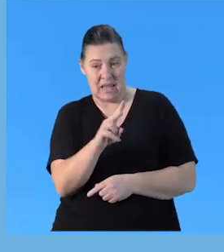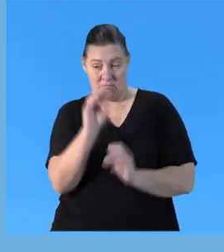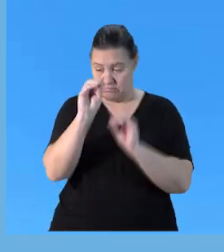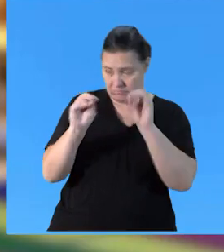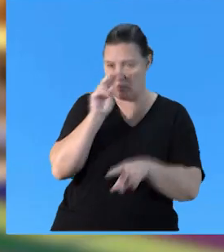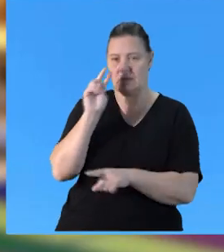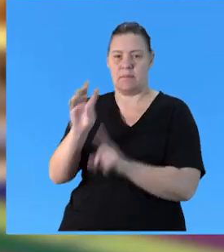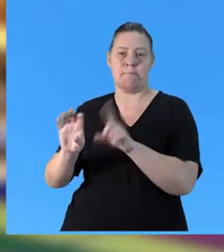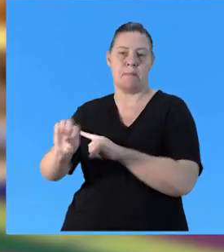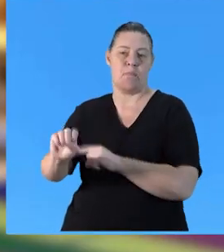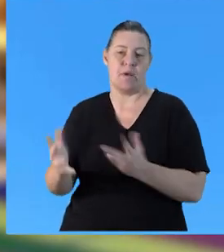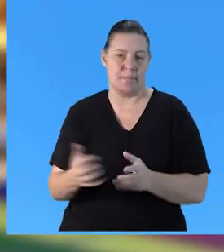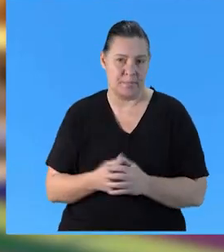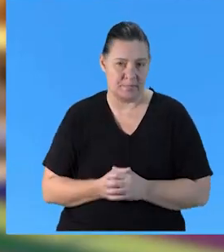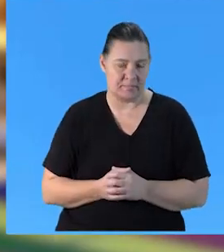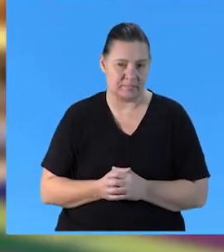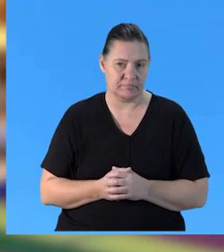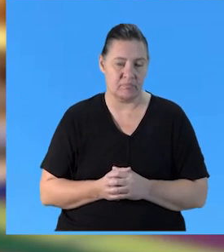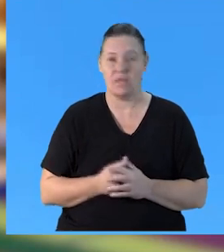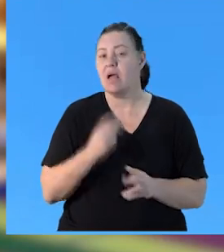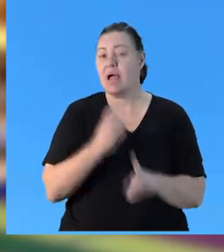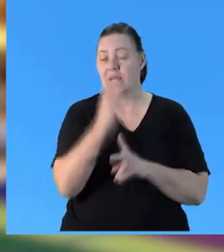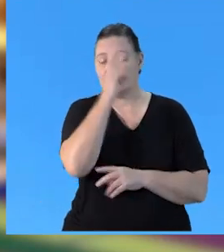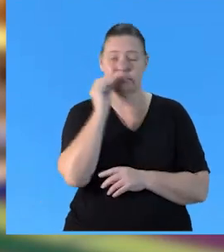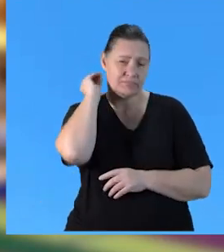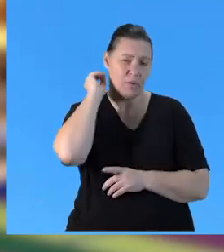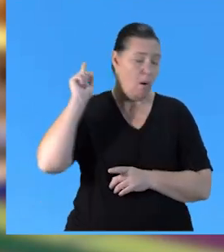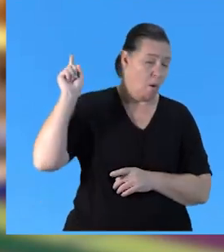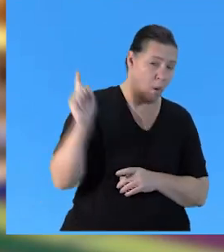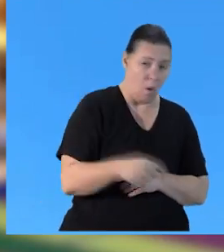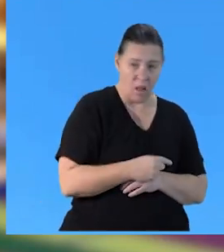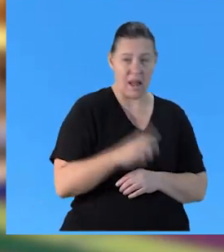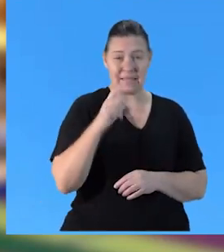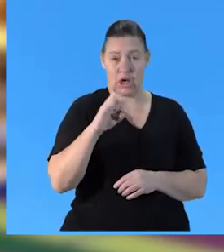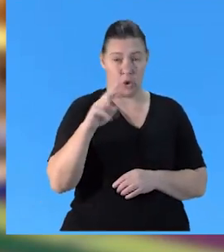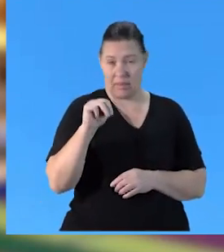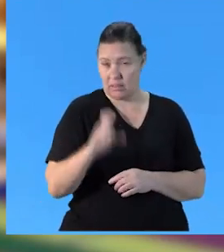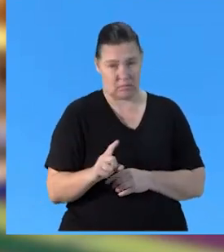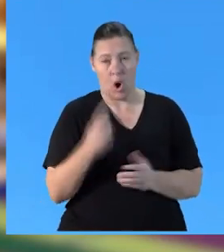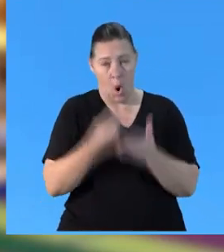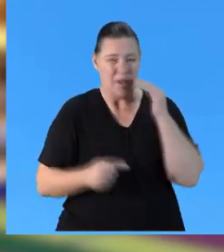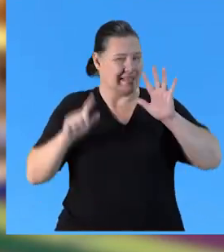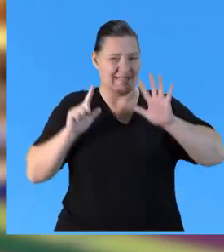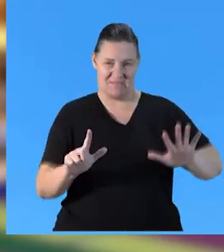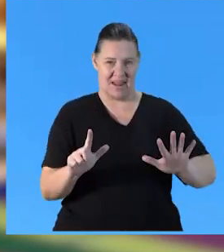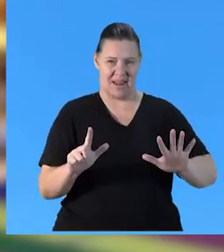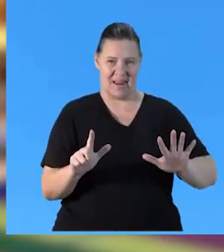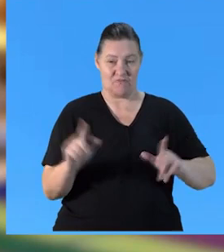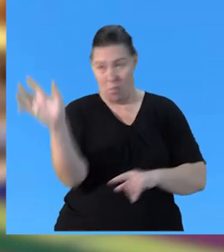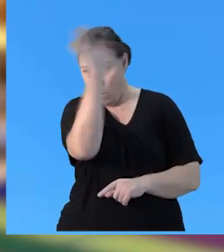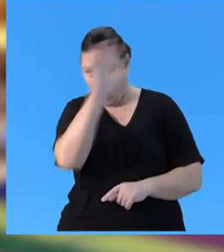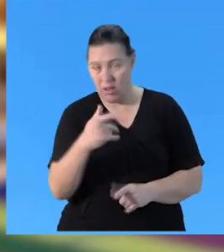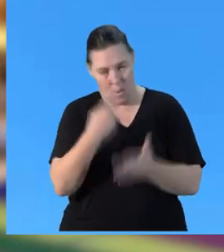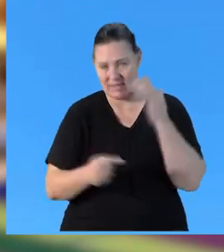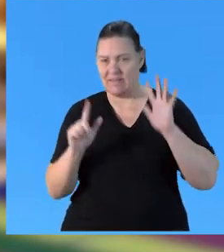pass through from one point to the next. So resistors are a bit of both because they do allow the current to pass through, but they do not make it